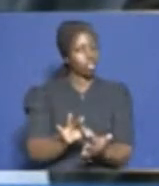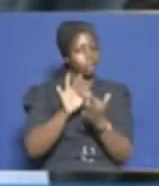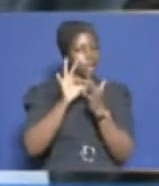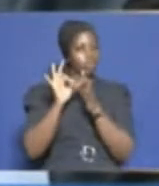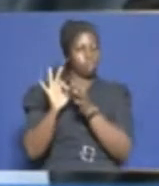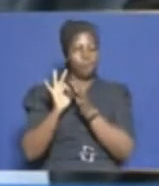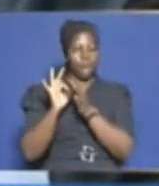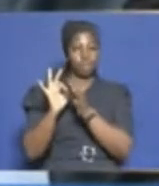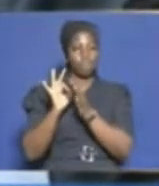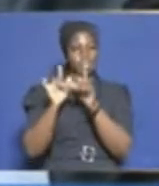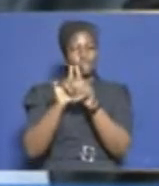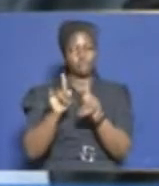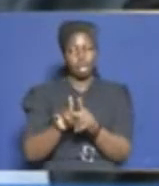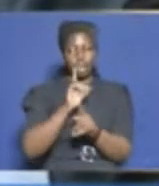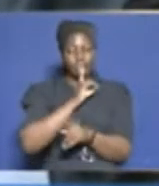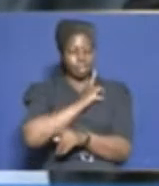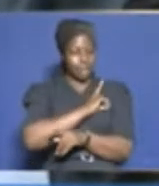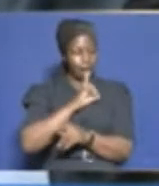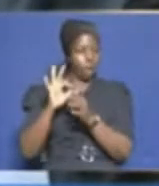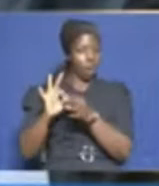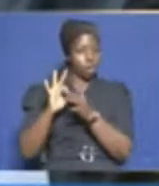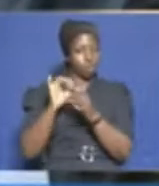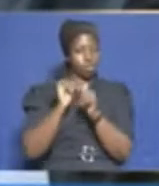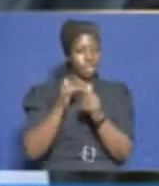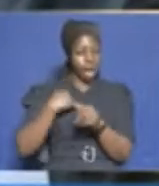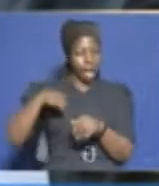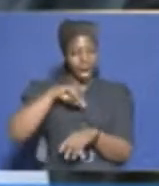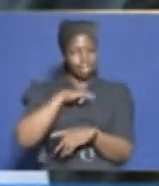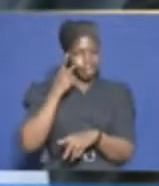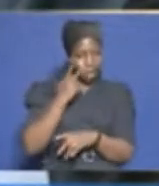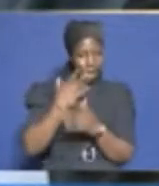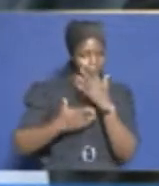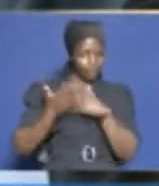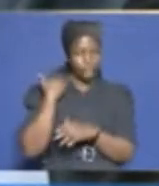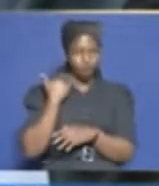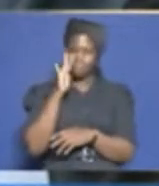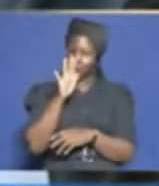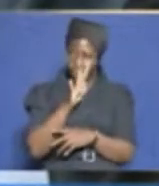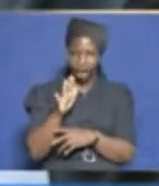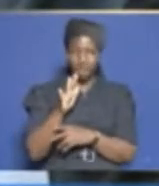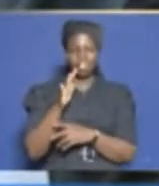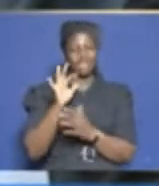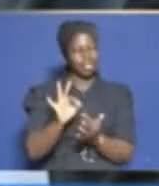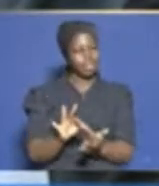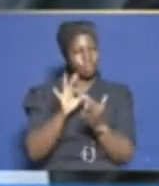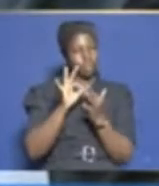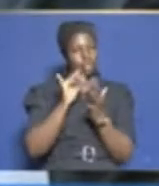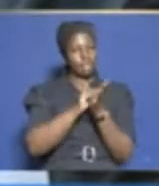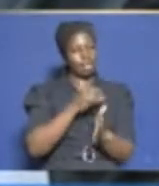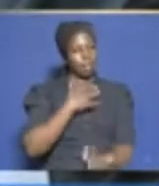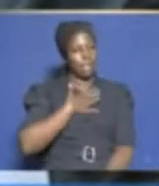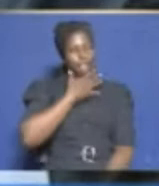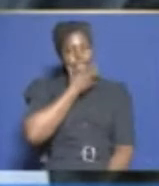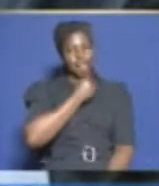so dear. It was a bond we've never seen before. So unique that my dad decided to